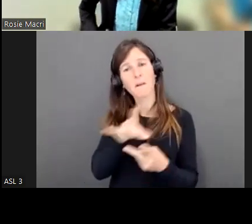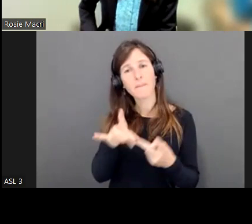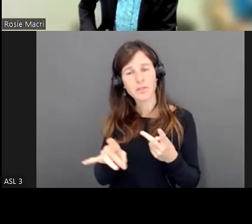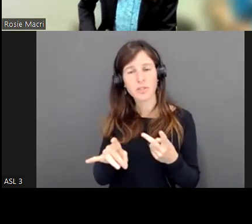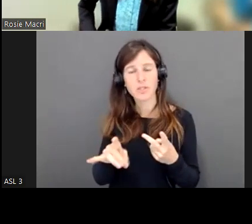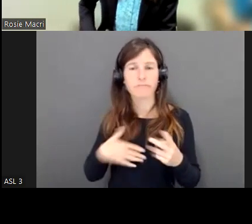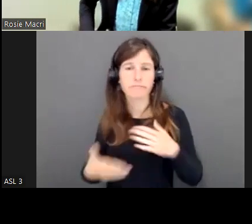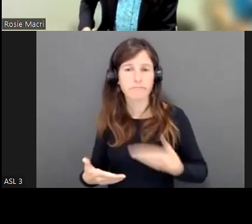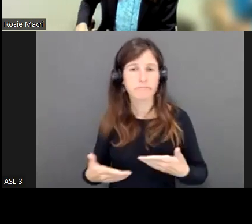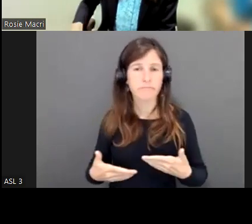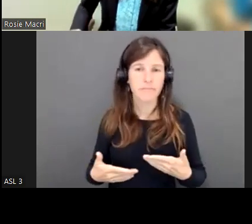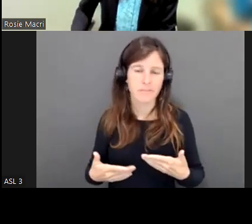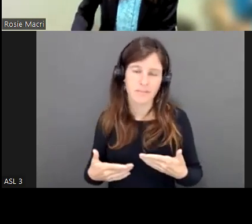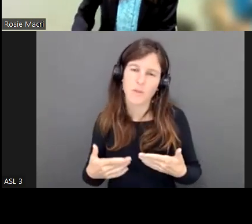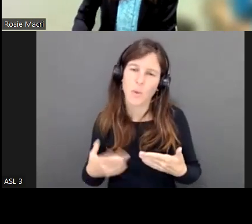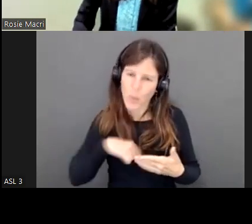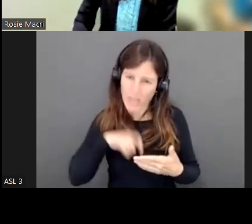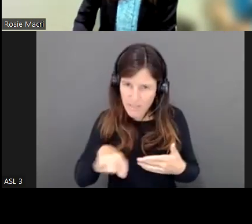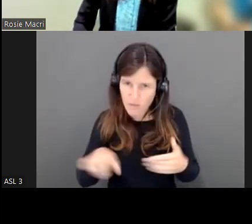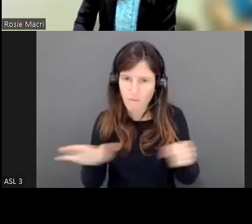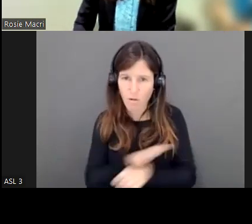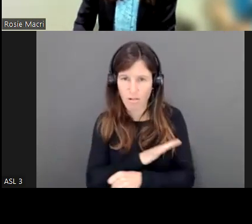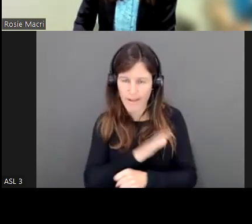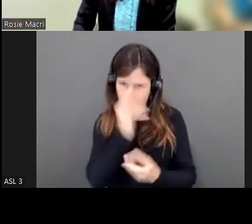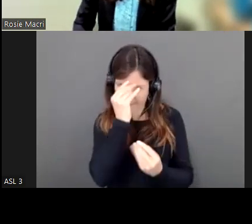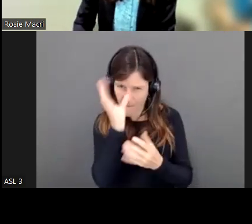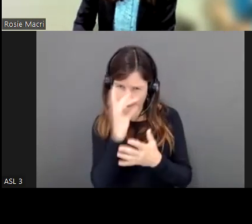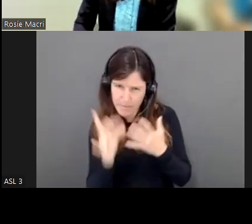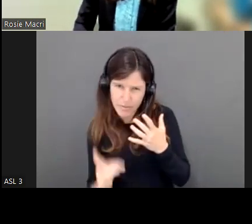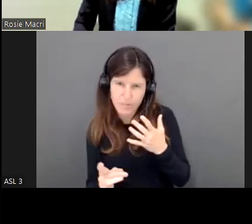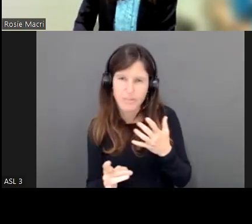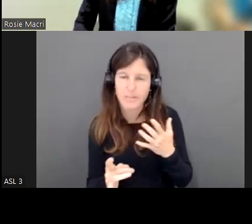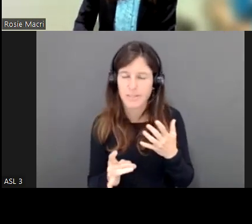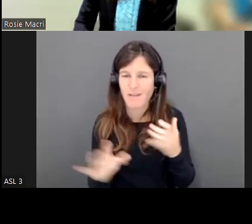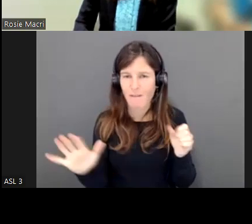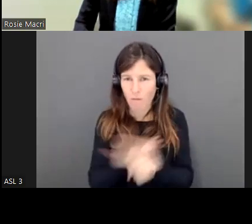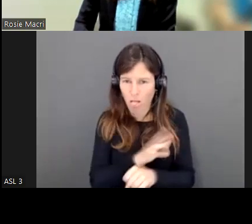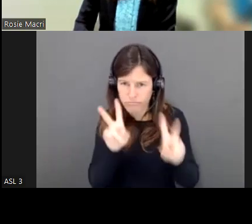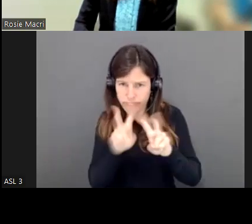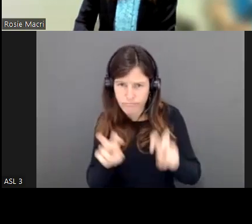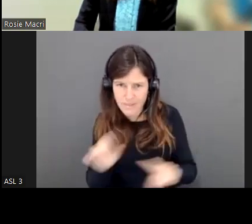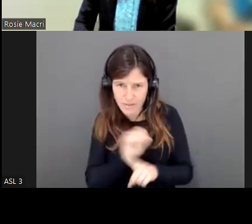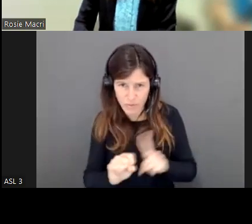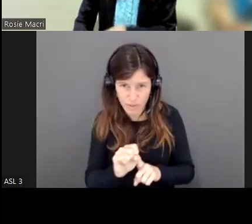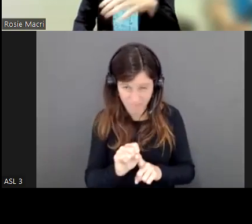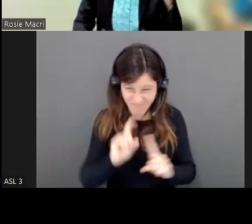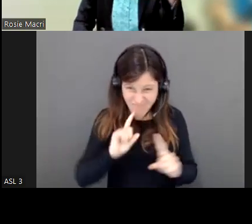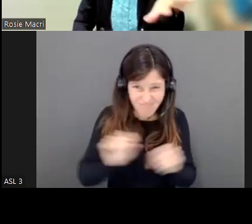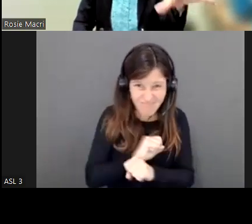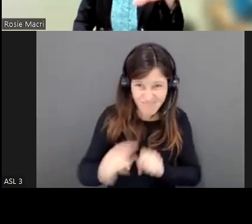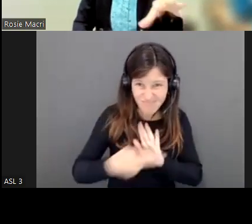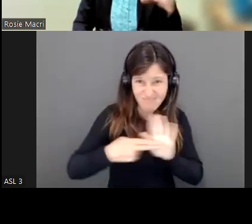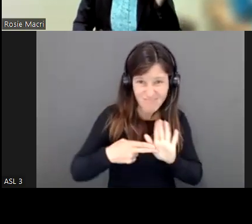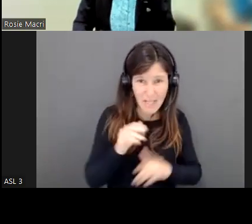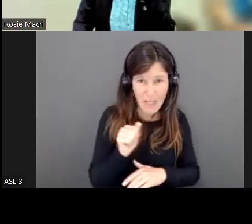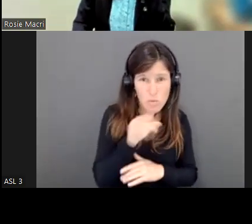right? And that's what we want to explore, is the whole situation, thinking about, is there abuse happening and therefore should we report? Are